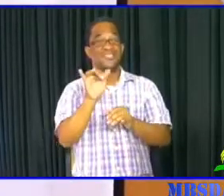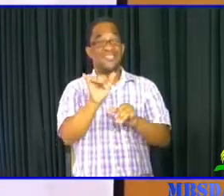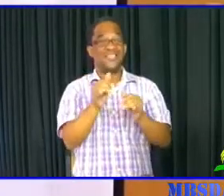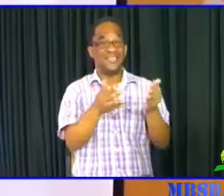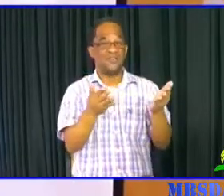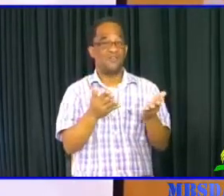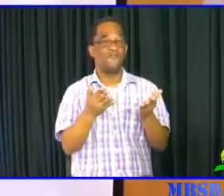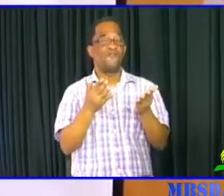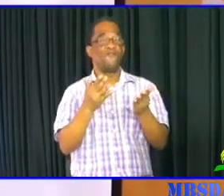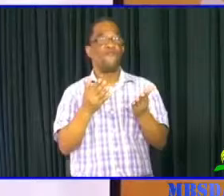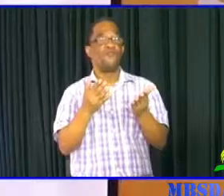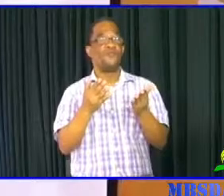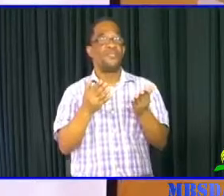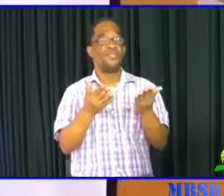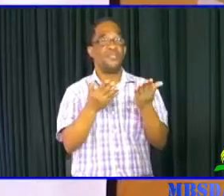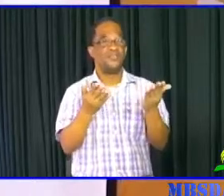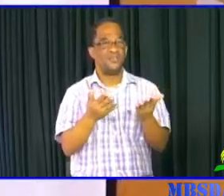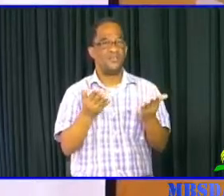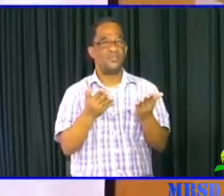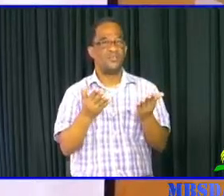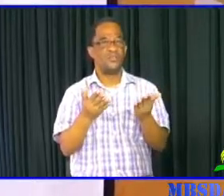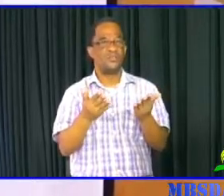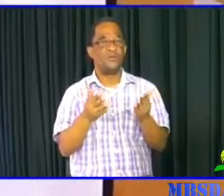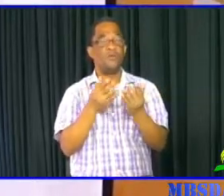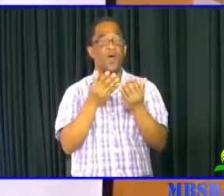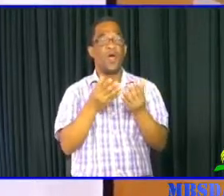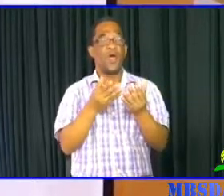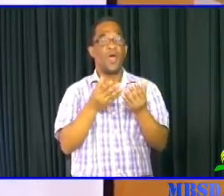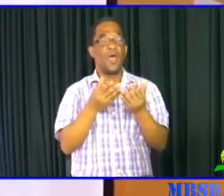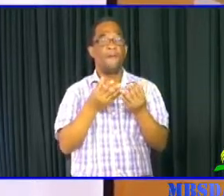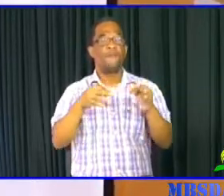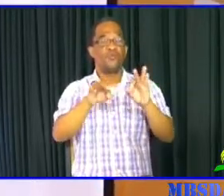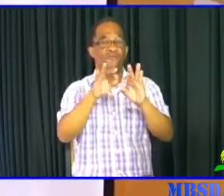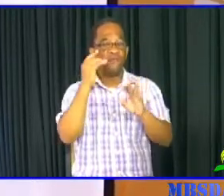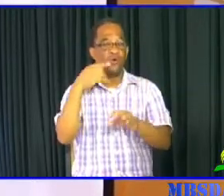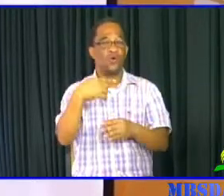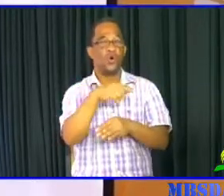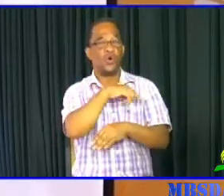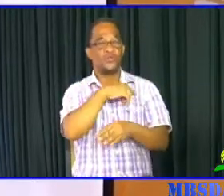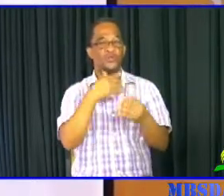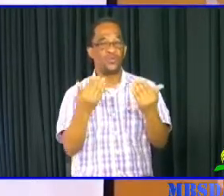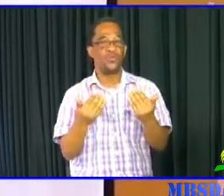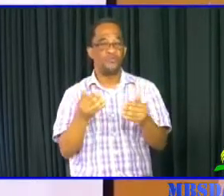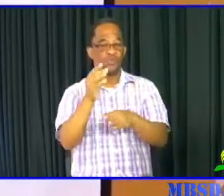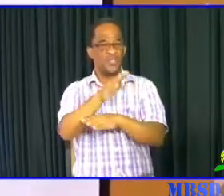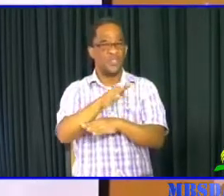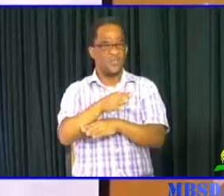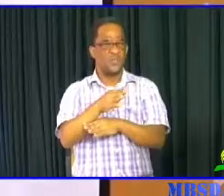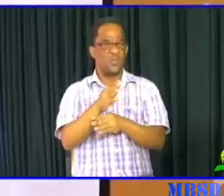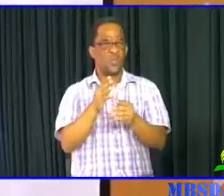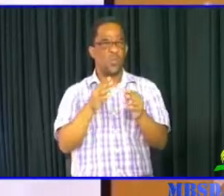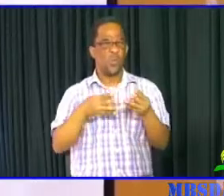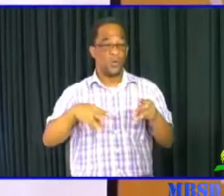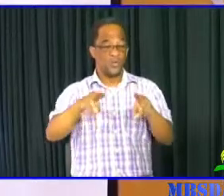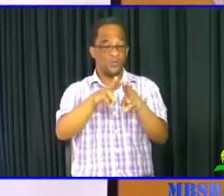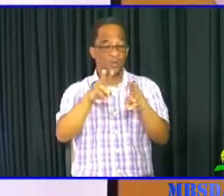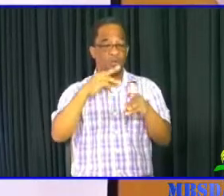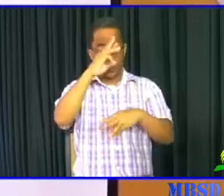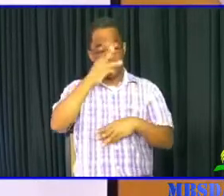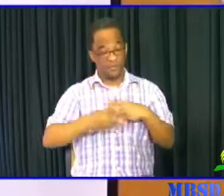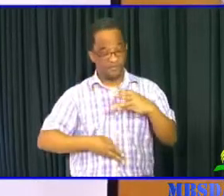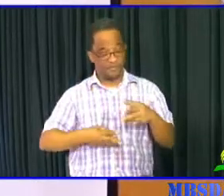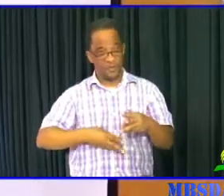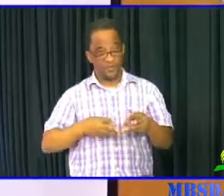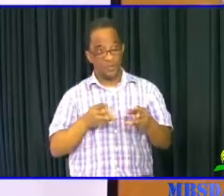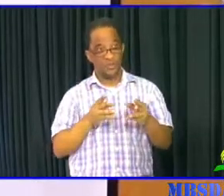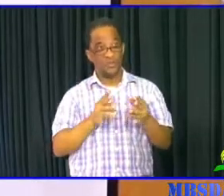is applicable, and still is relevant to us today in 2020. Good evening to you and welcome to Jamaica Union Conferences. Let's Talk